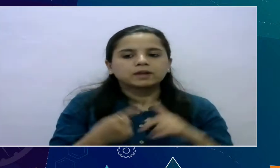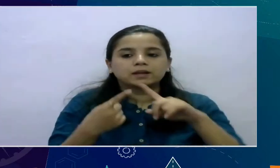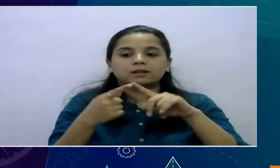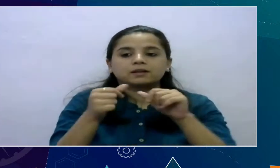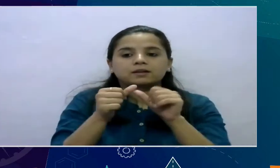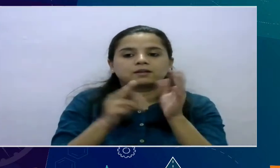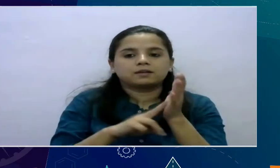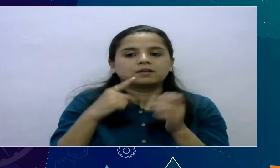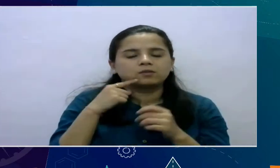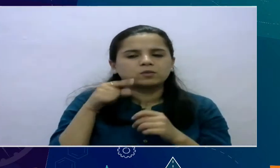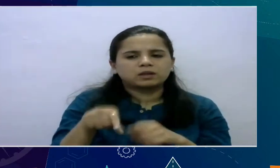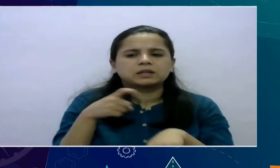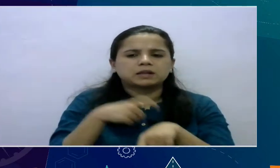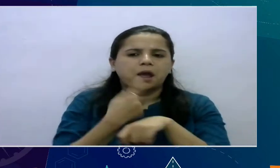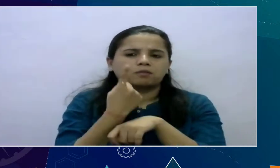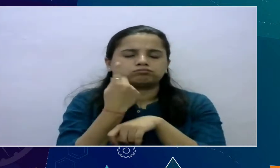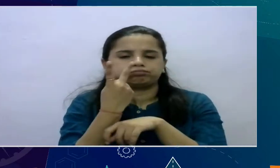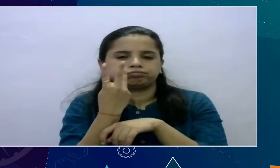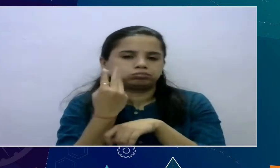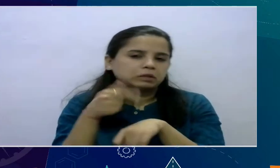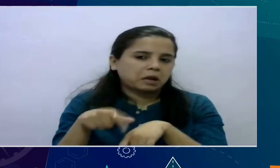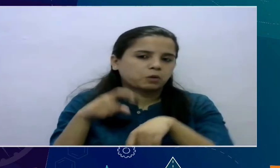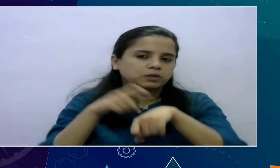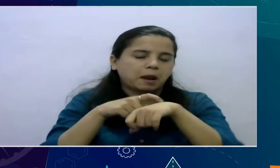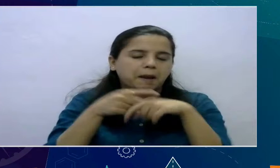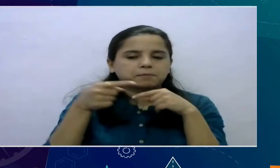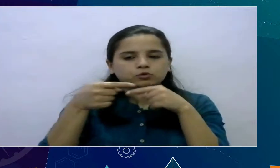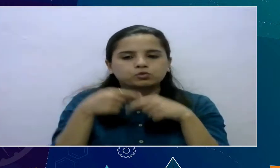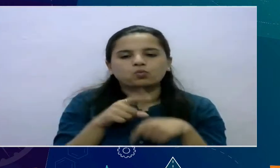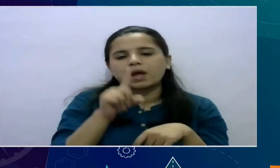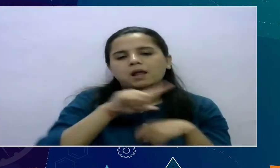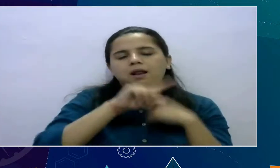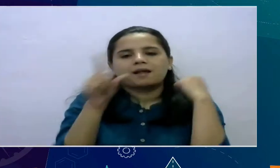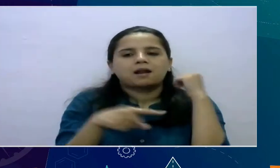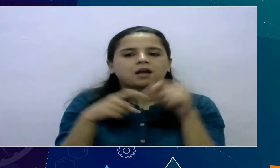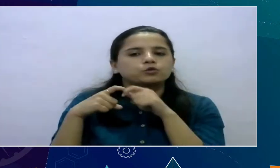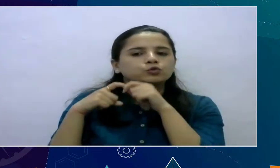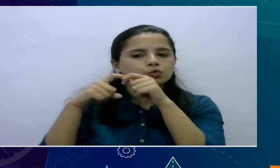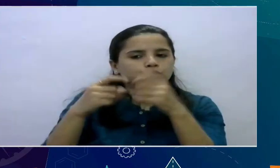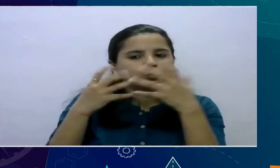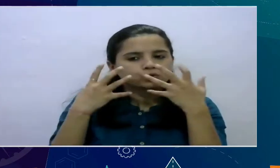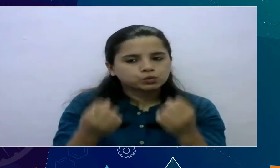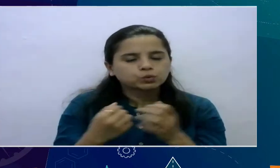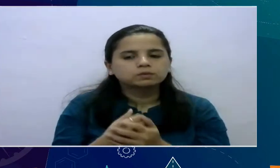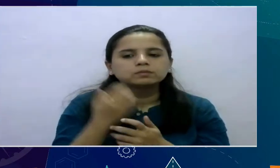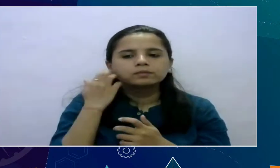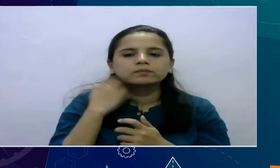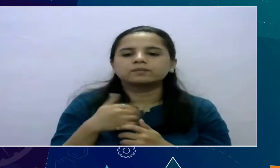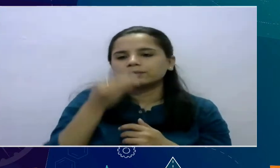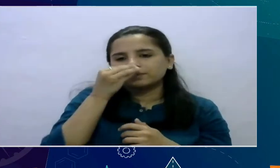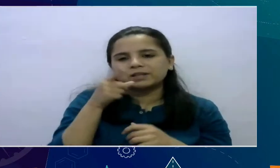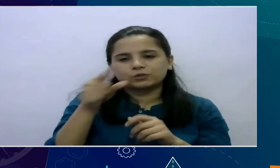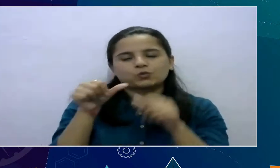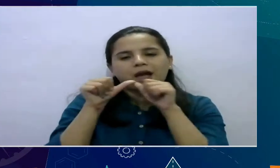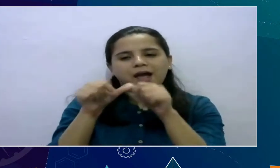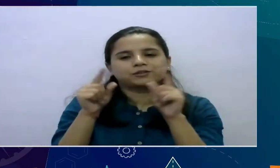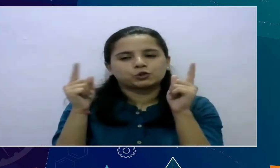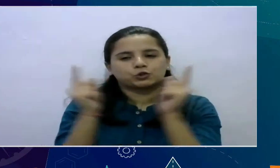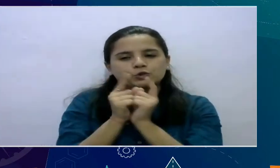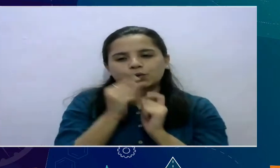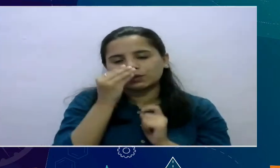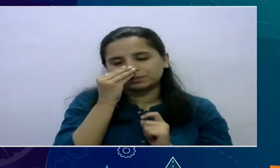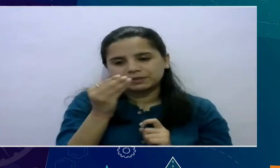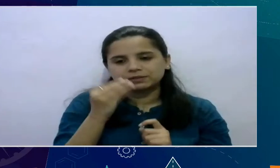we've got last couple of minutes left. So I have one last question, and try and keep the answer a little brief.